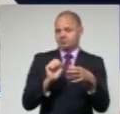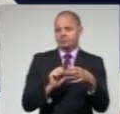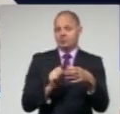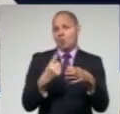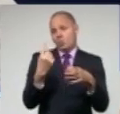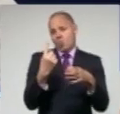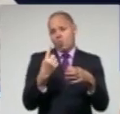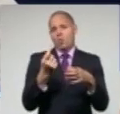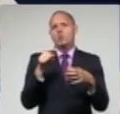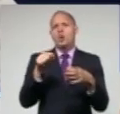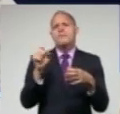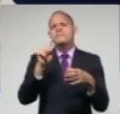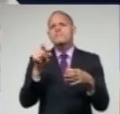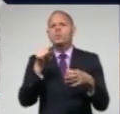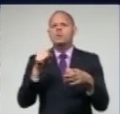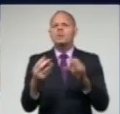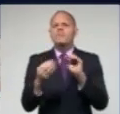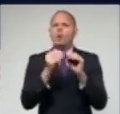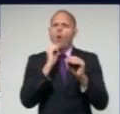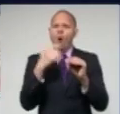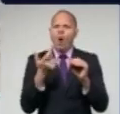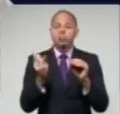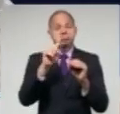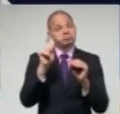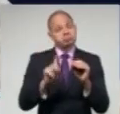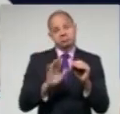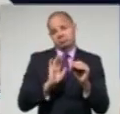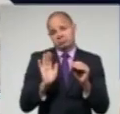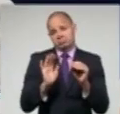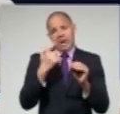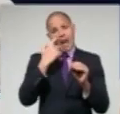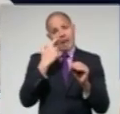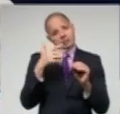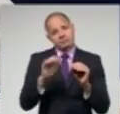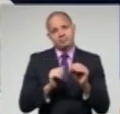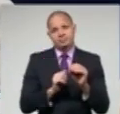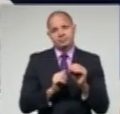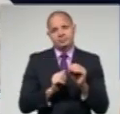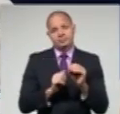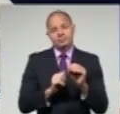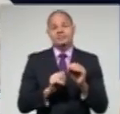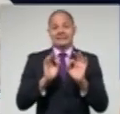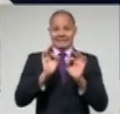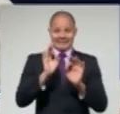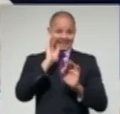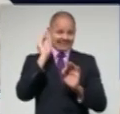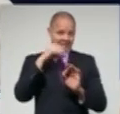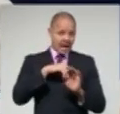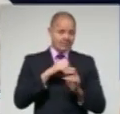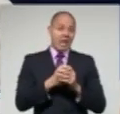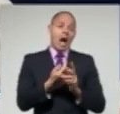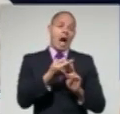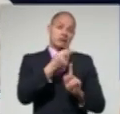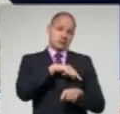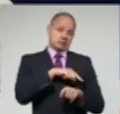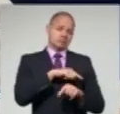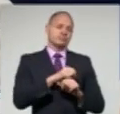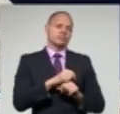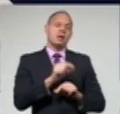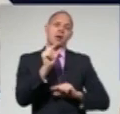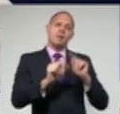the 88.8%, or 579, are discharged and recovered from the